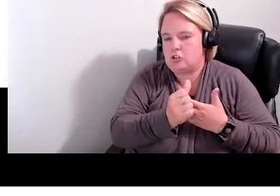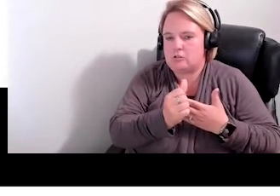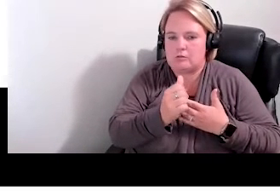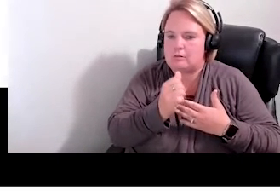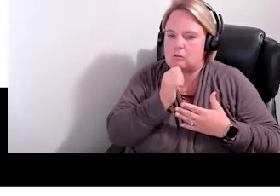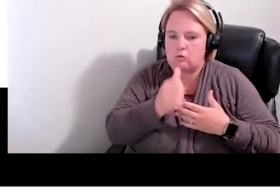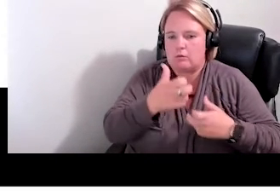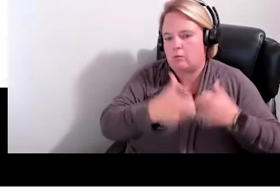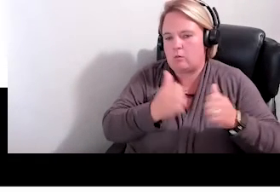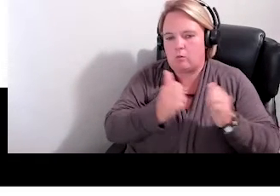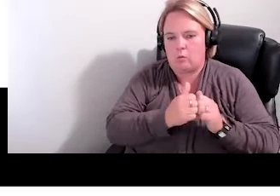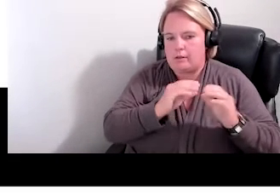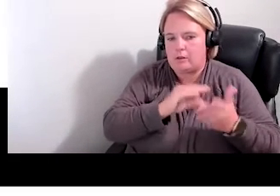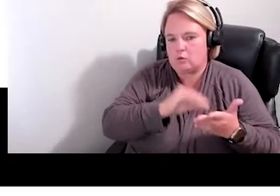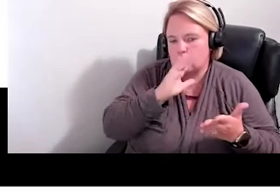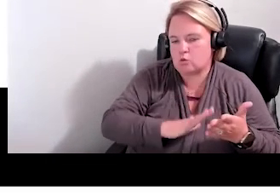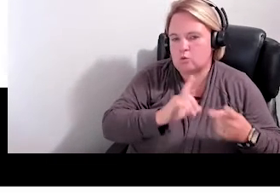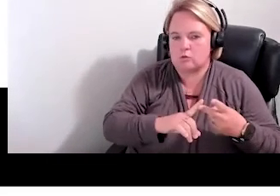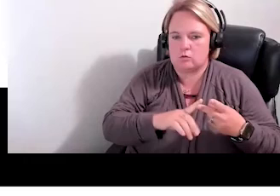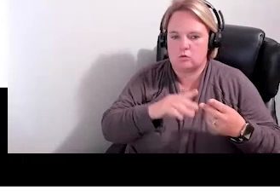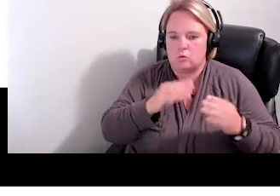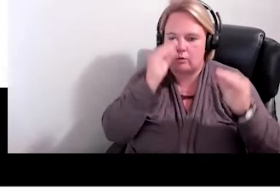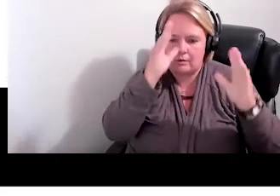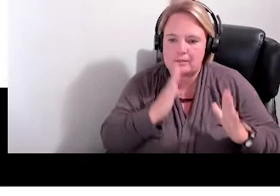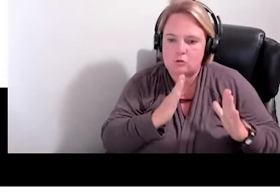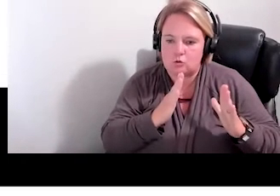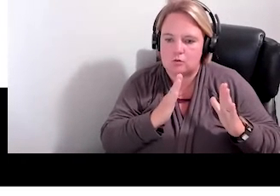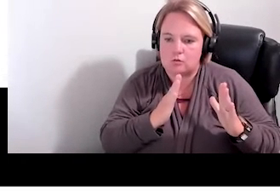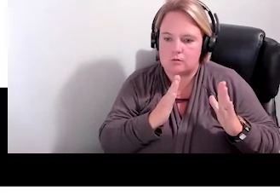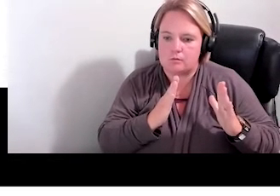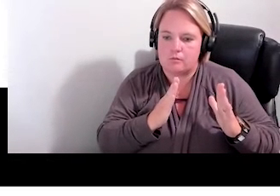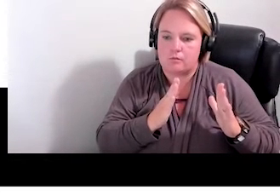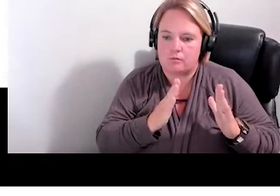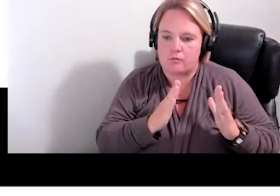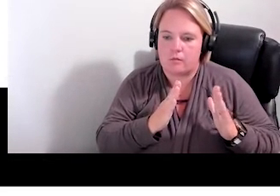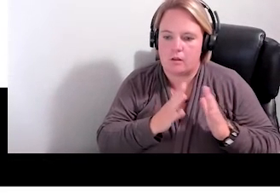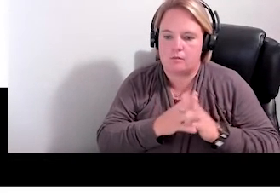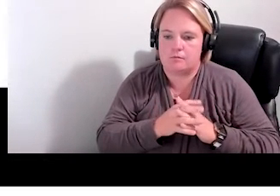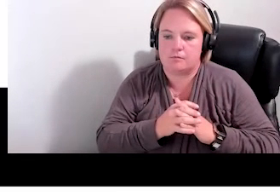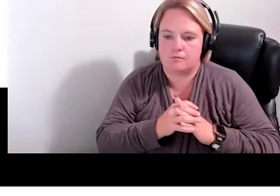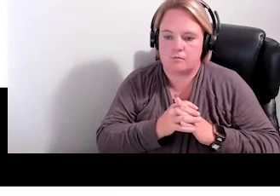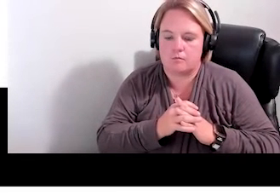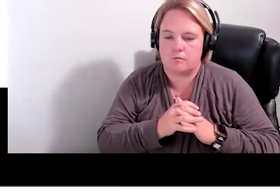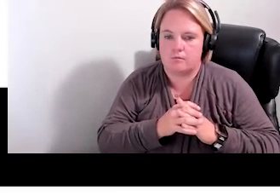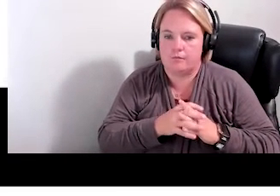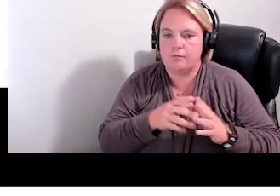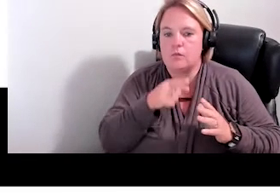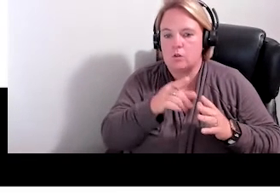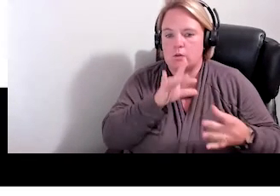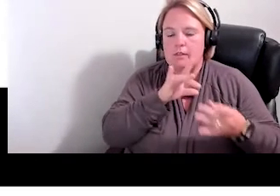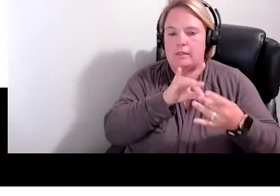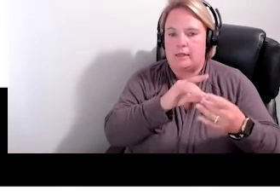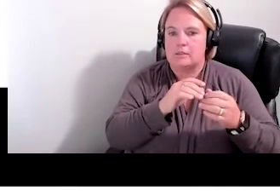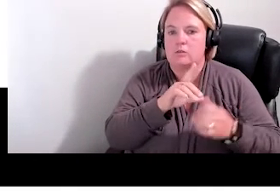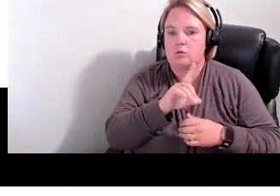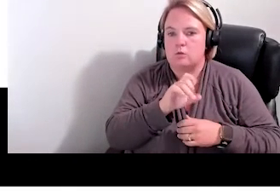students yet. So please utilize the system where you can connect to the dean who